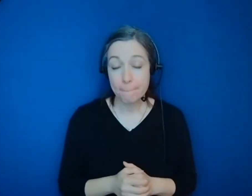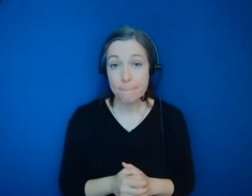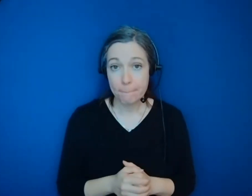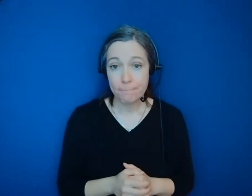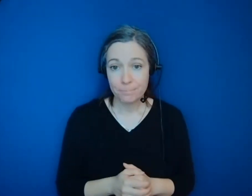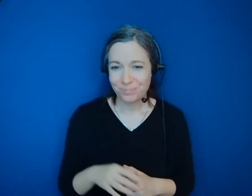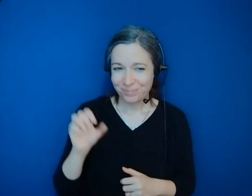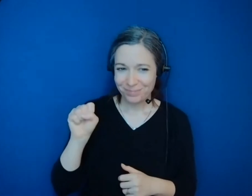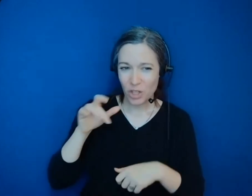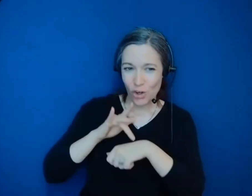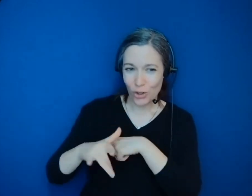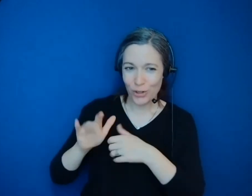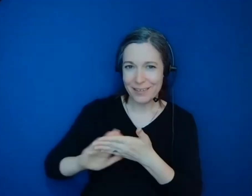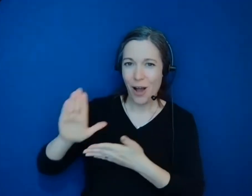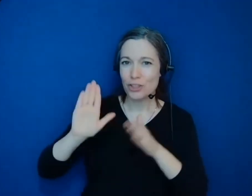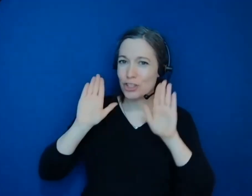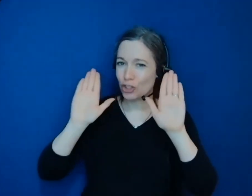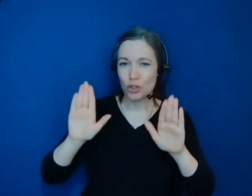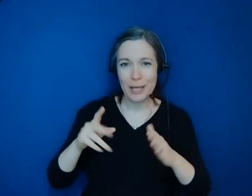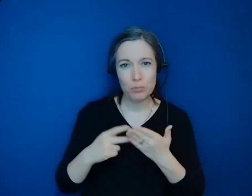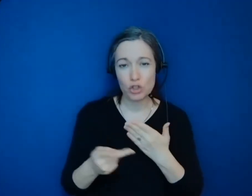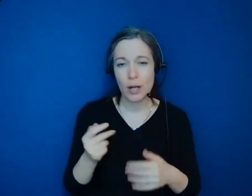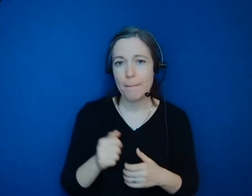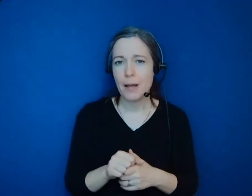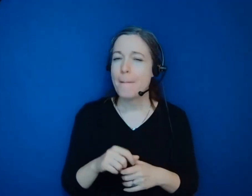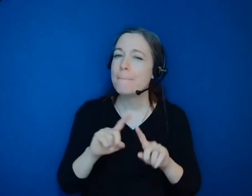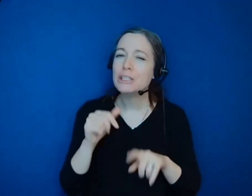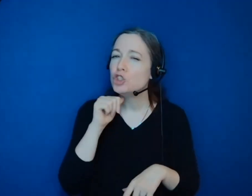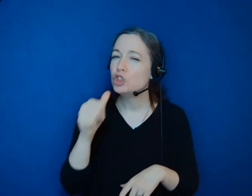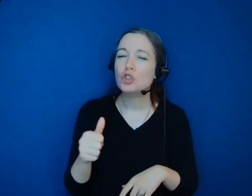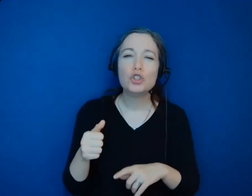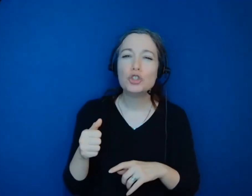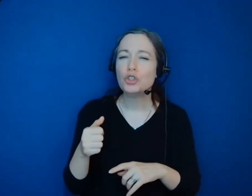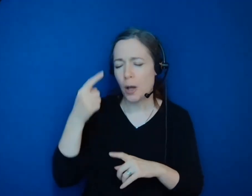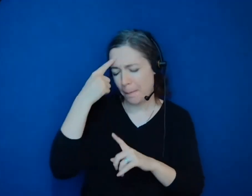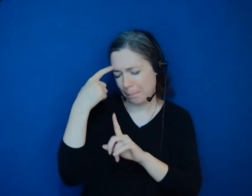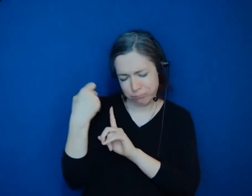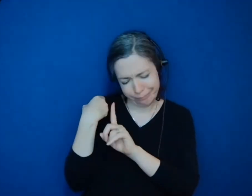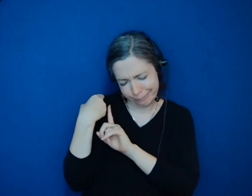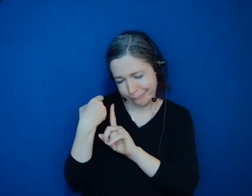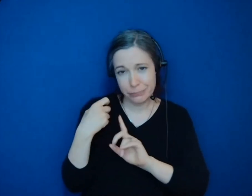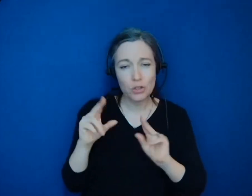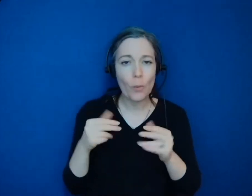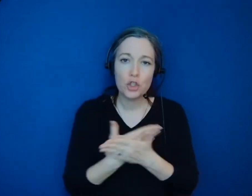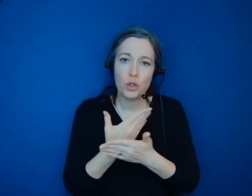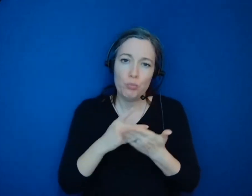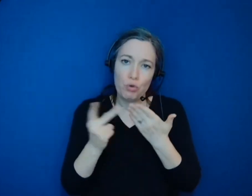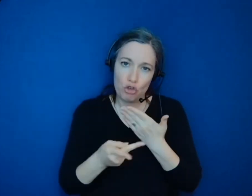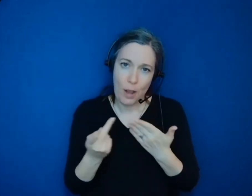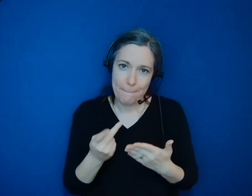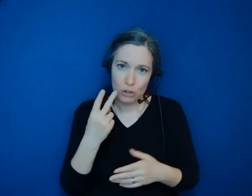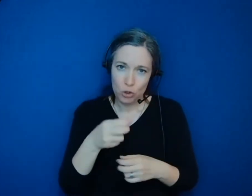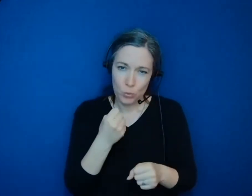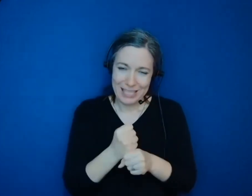Yeah, early college is a really great program but don't beat yourself up here because it is a new program and it's only been around for two years so I think you would have missed